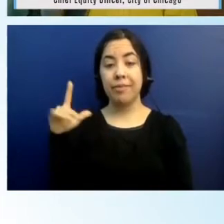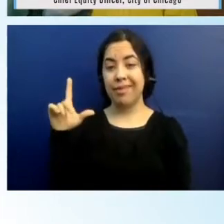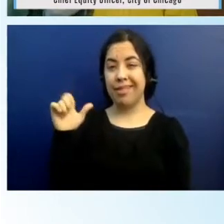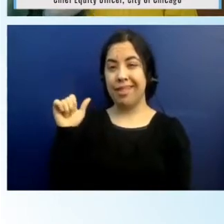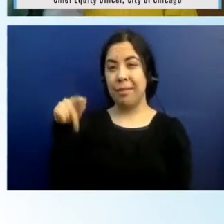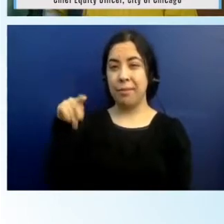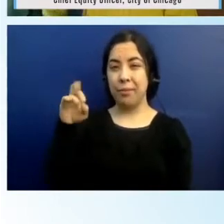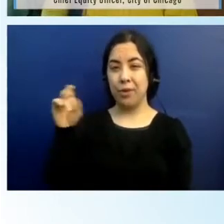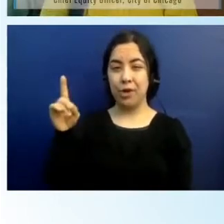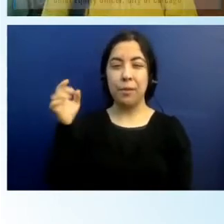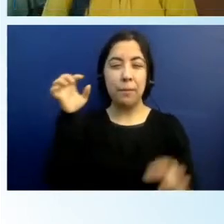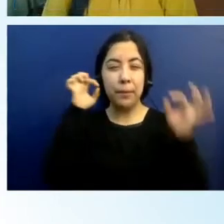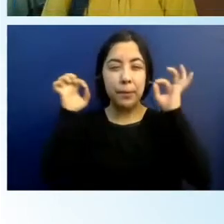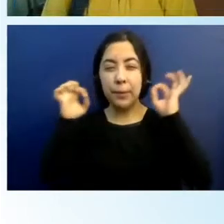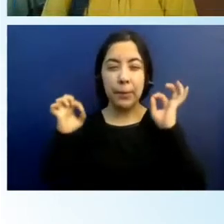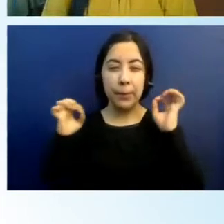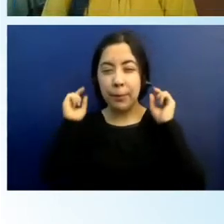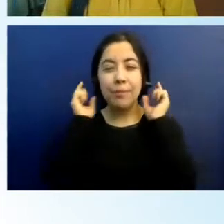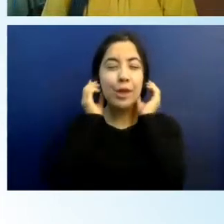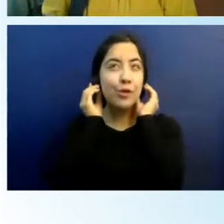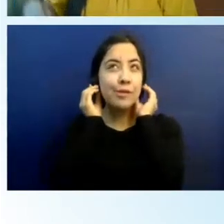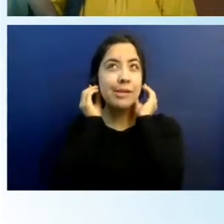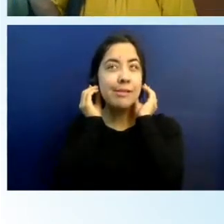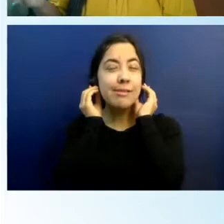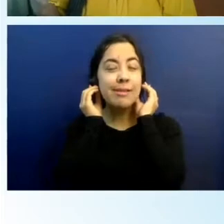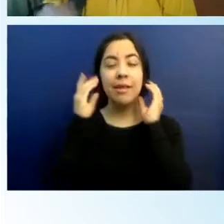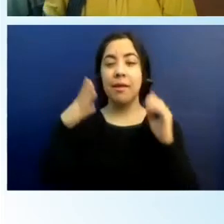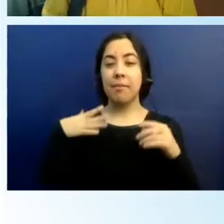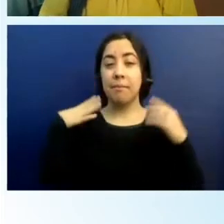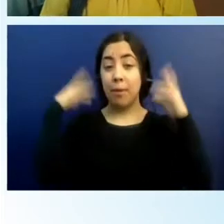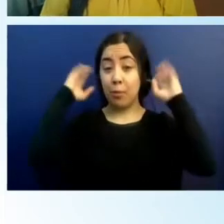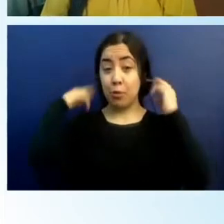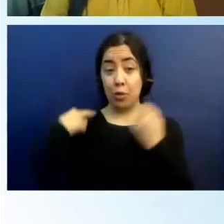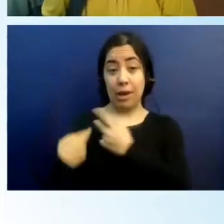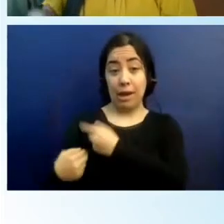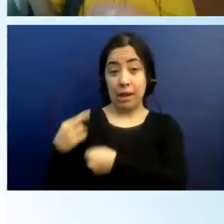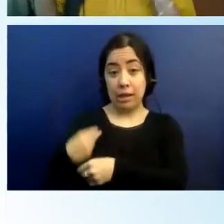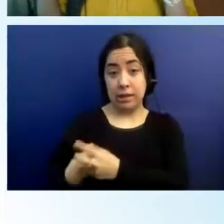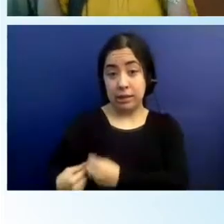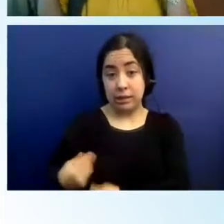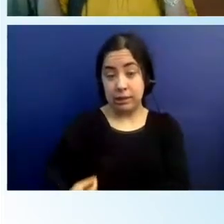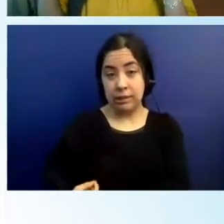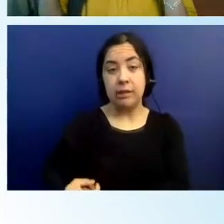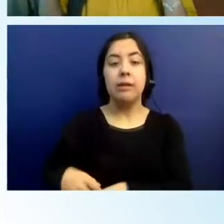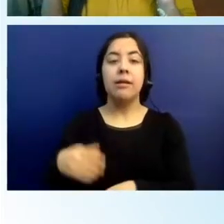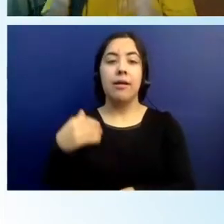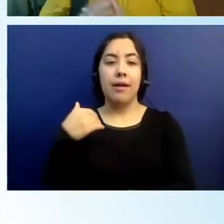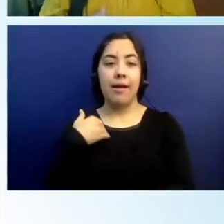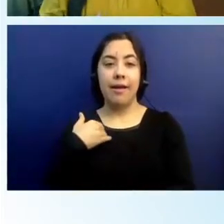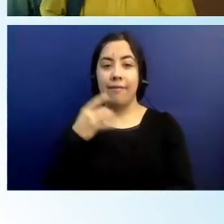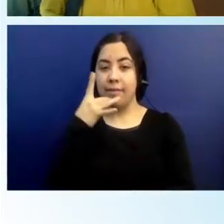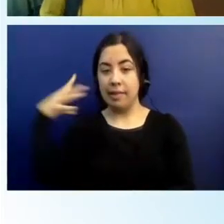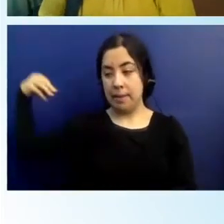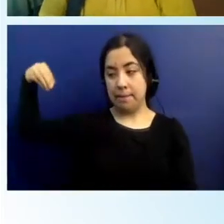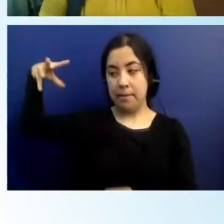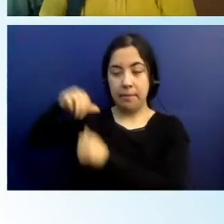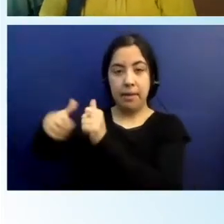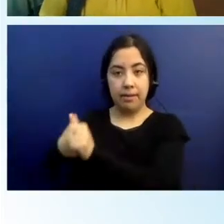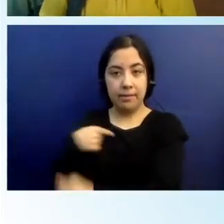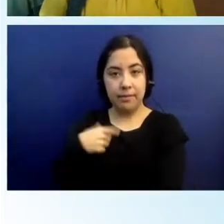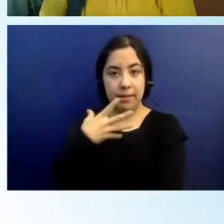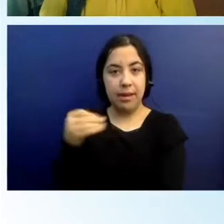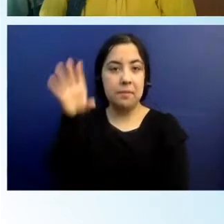earrings, long braids, and in my office there's a lamp behind me, as well as some pictures of